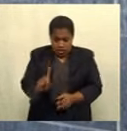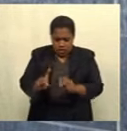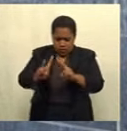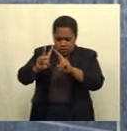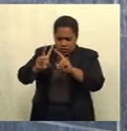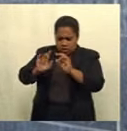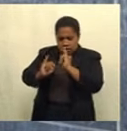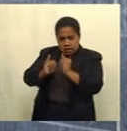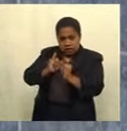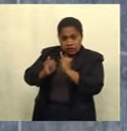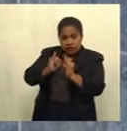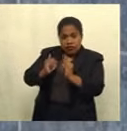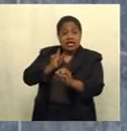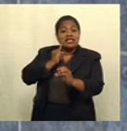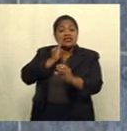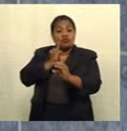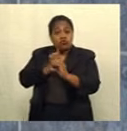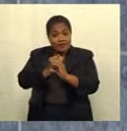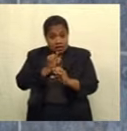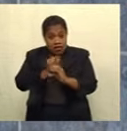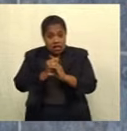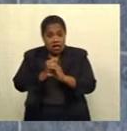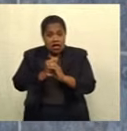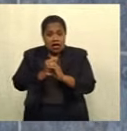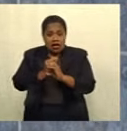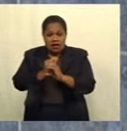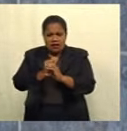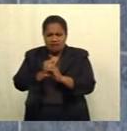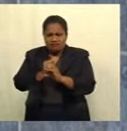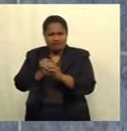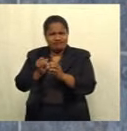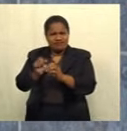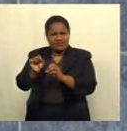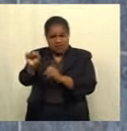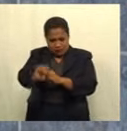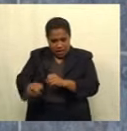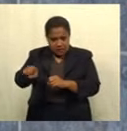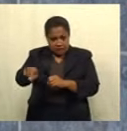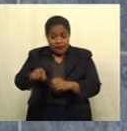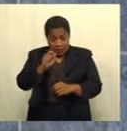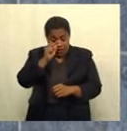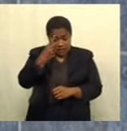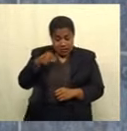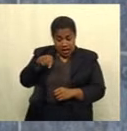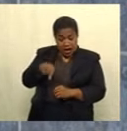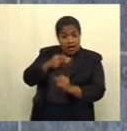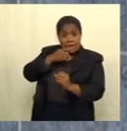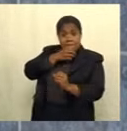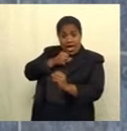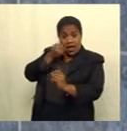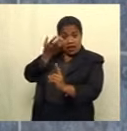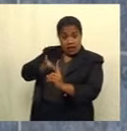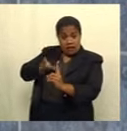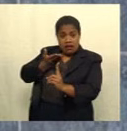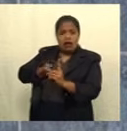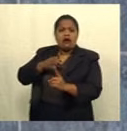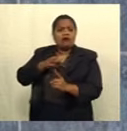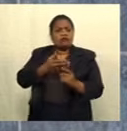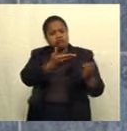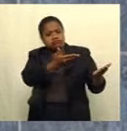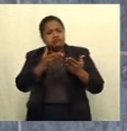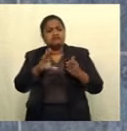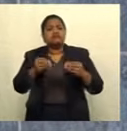Criminal Investigation Department headquarters. It is understood that the man was brought in from Nandi for